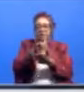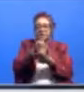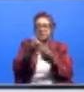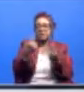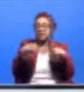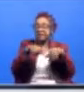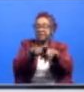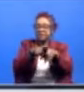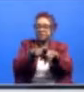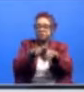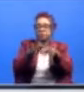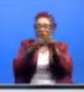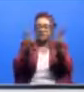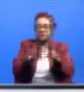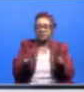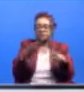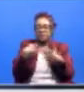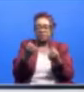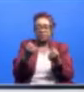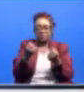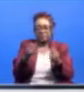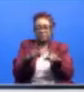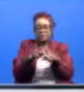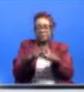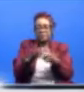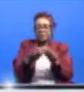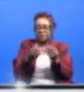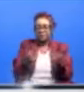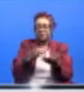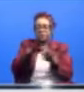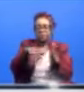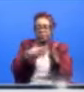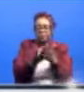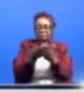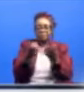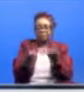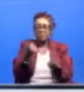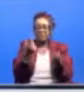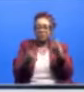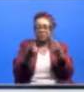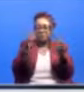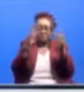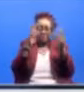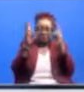to universal health coverage and it addresses all the emerging issues that we have.